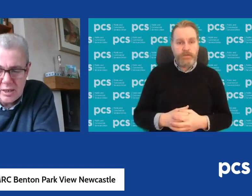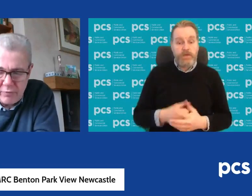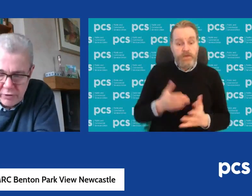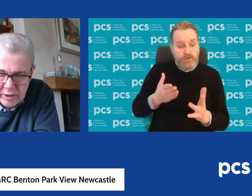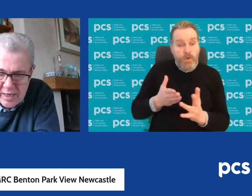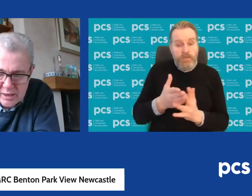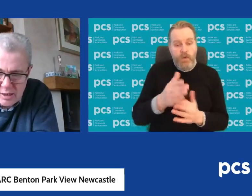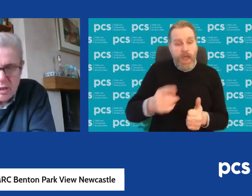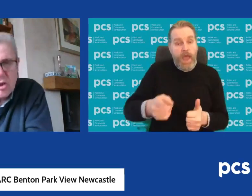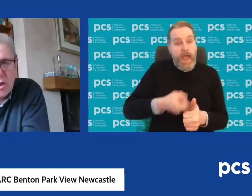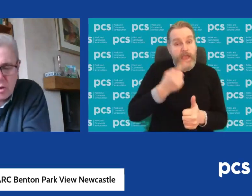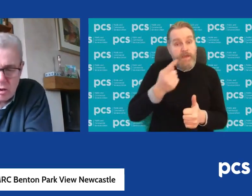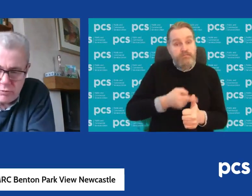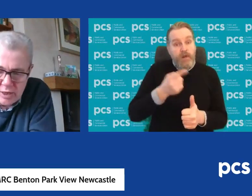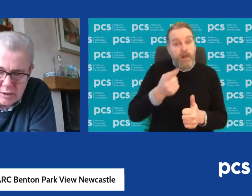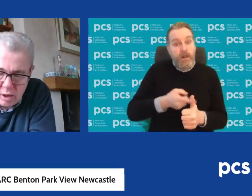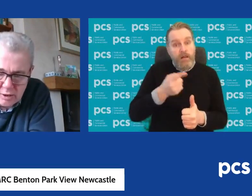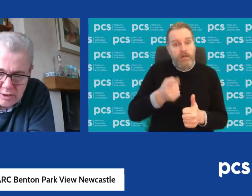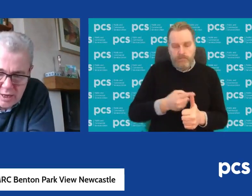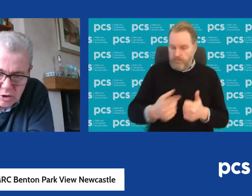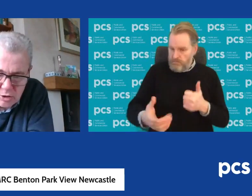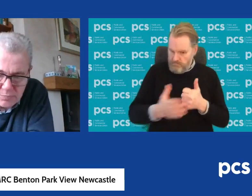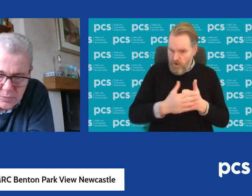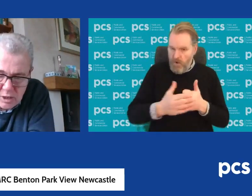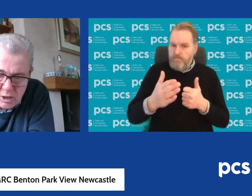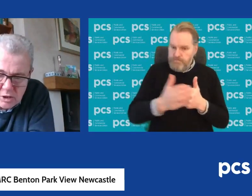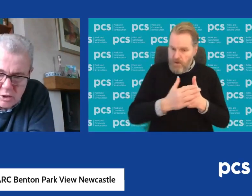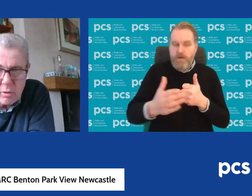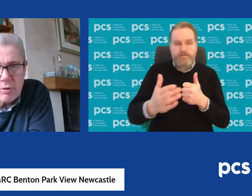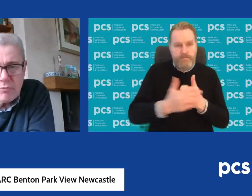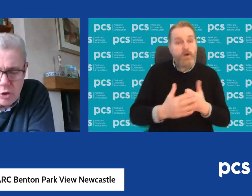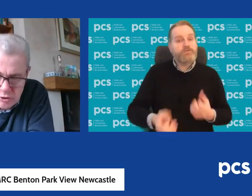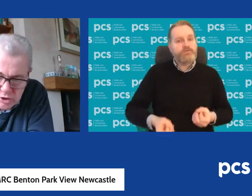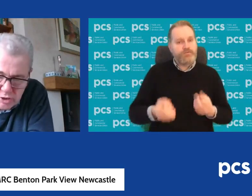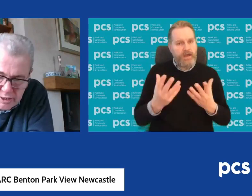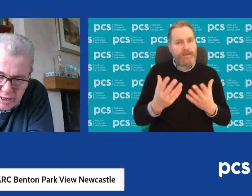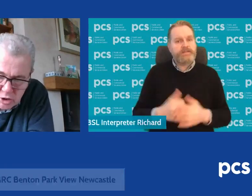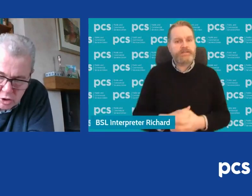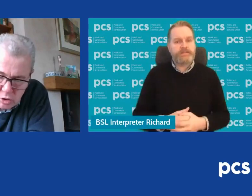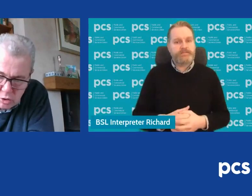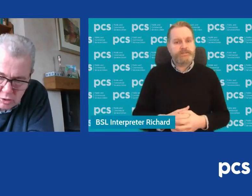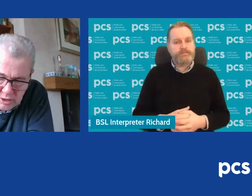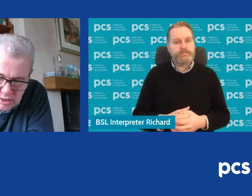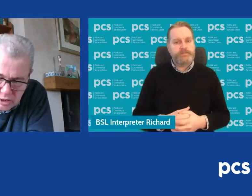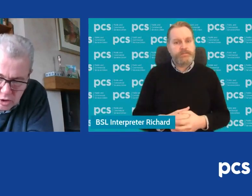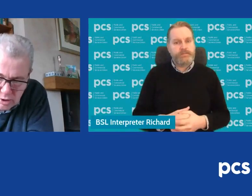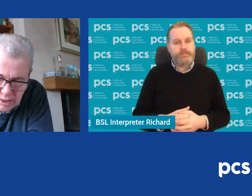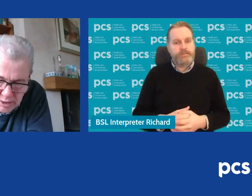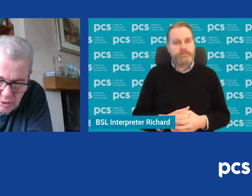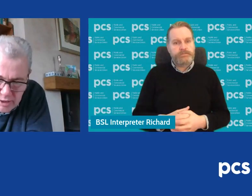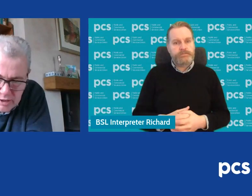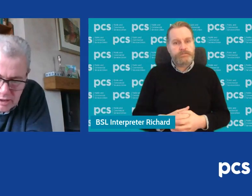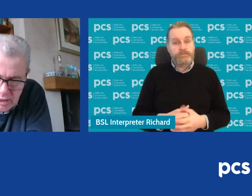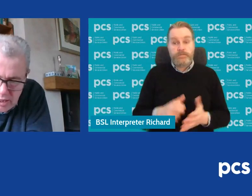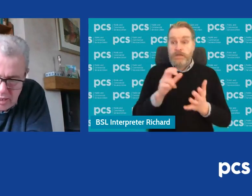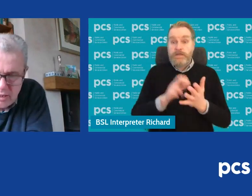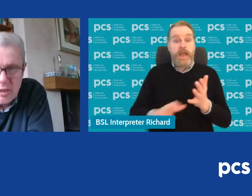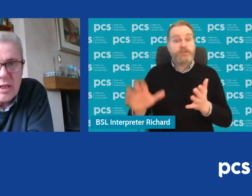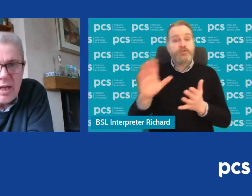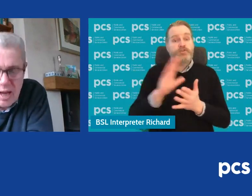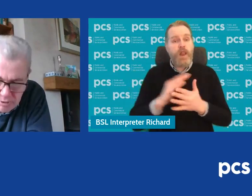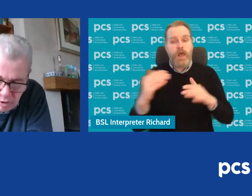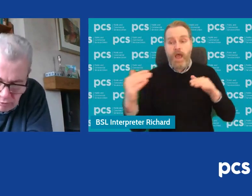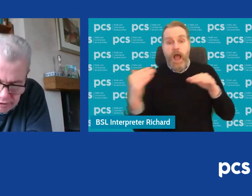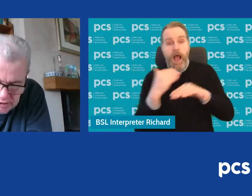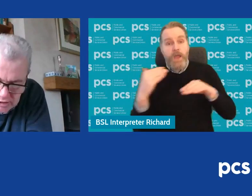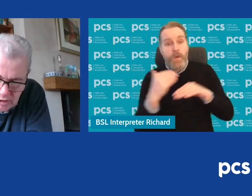be a significant escalation of that targeted action. So there will be further strike action called in National Highways, in